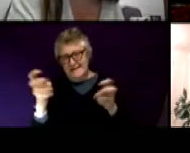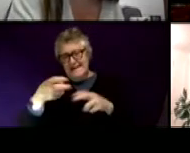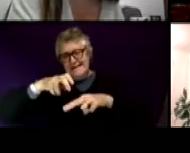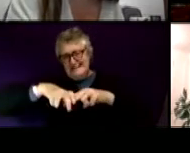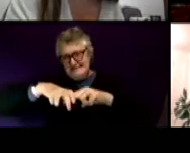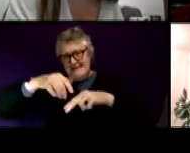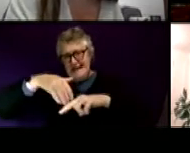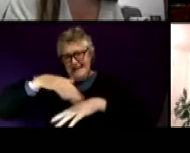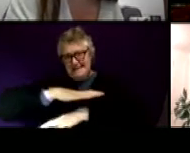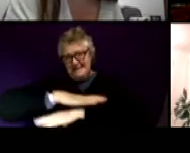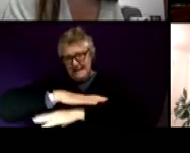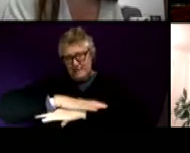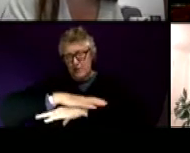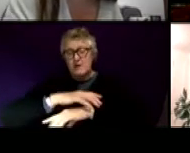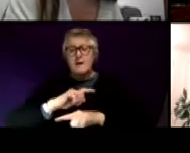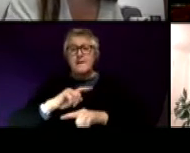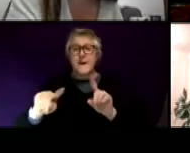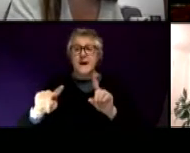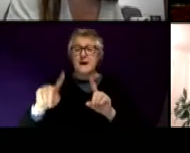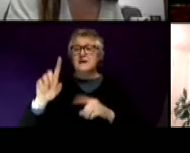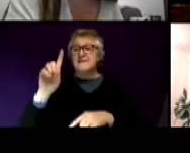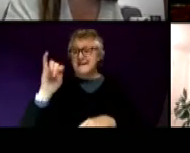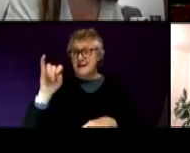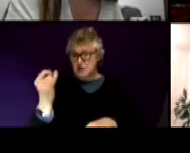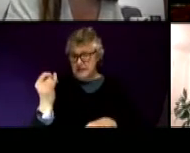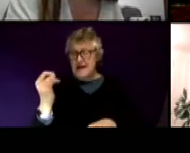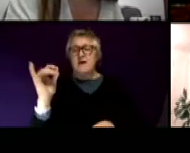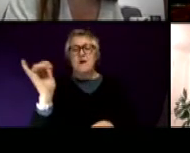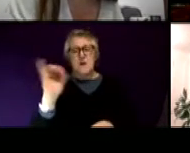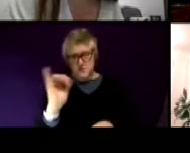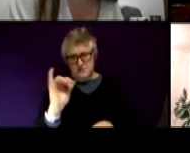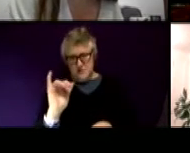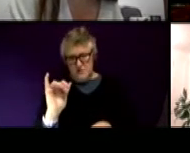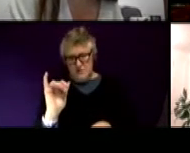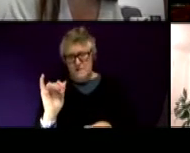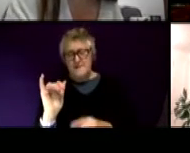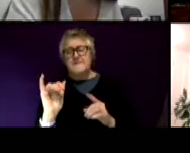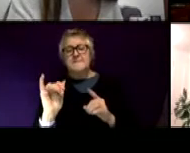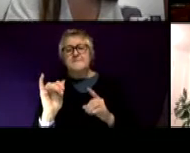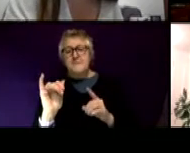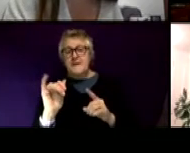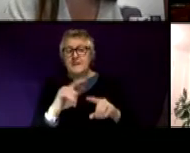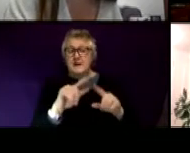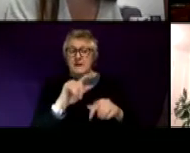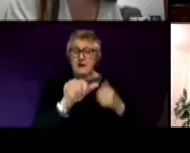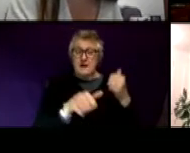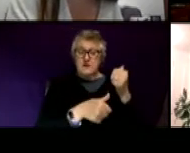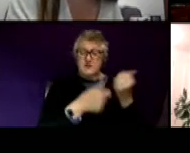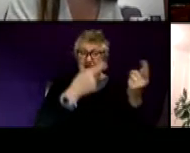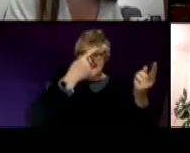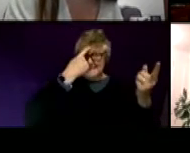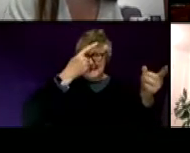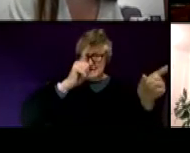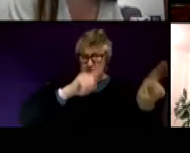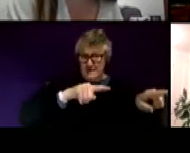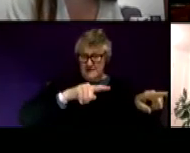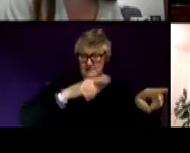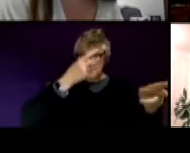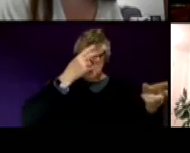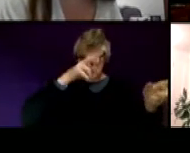where the Department of Justice is also at the table. So under the settlement agreement, the United States